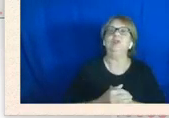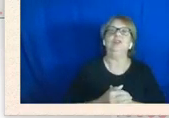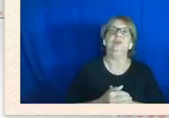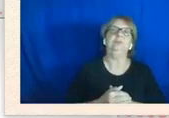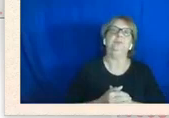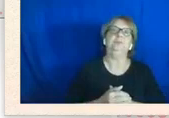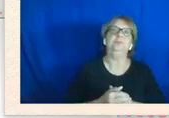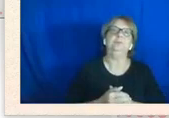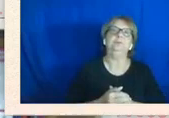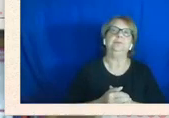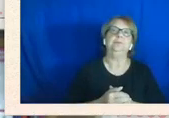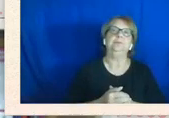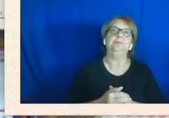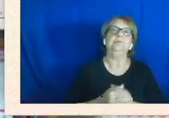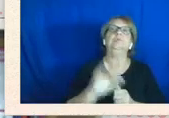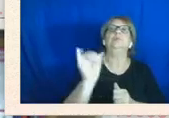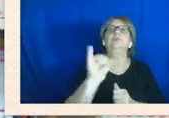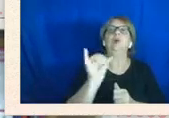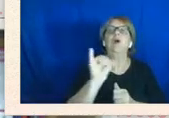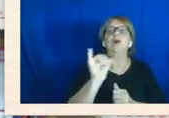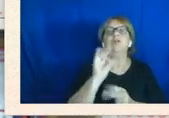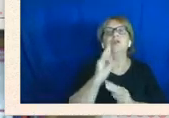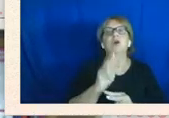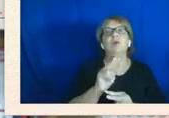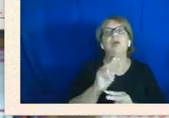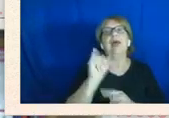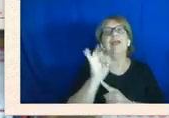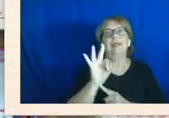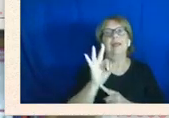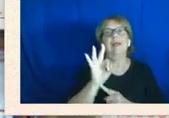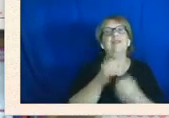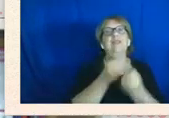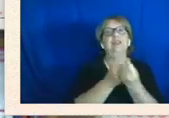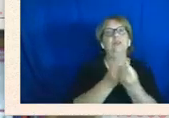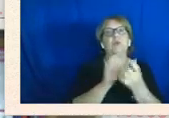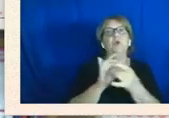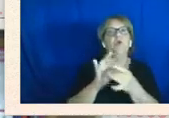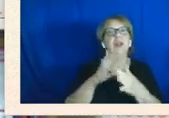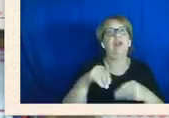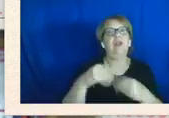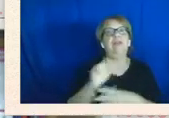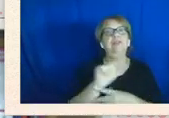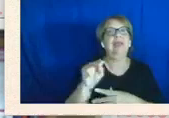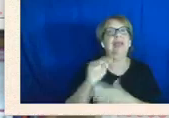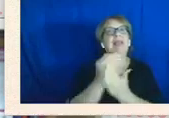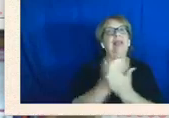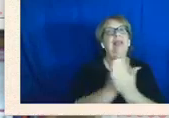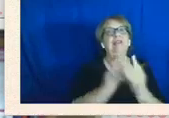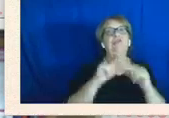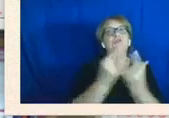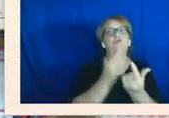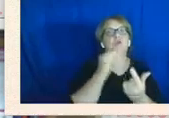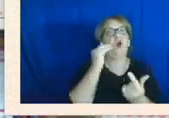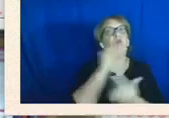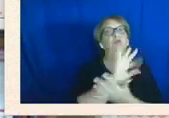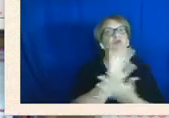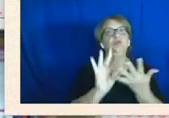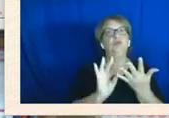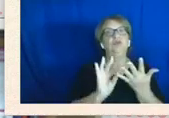So we also look at if the support coordinator gives Anne a list of group homes to choose from. Is this an